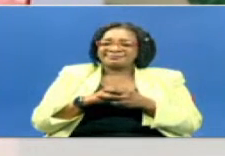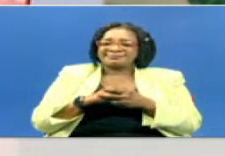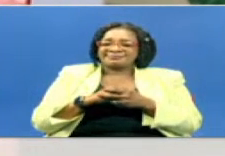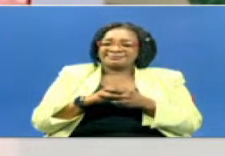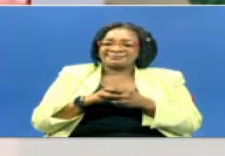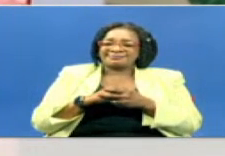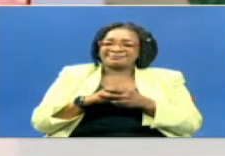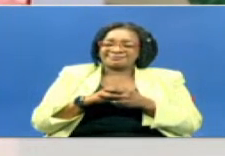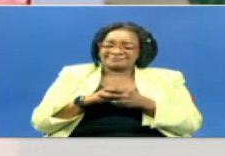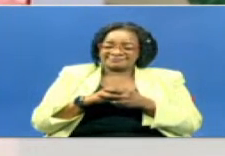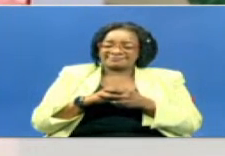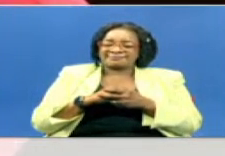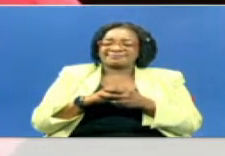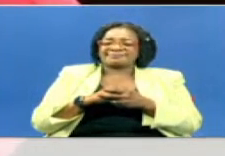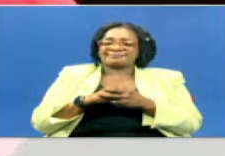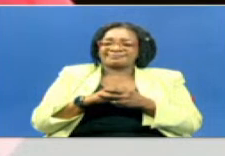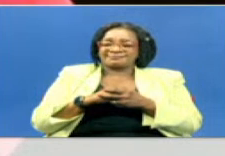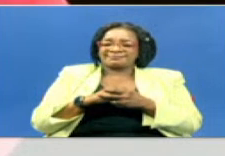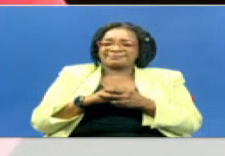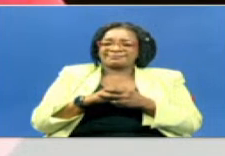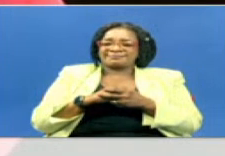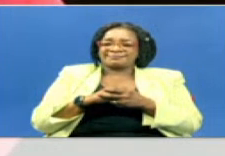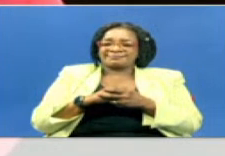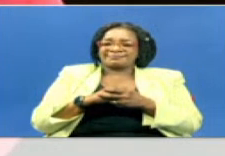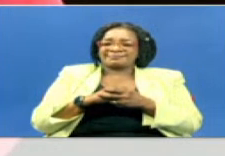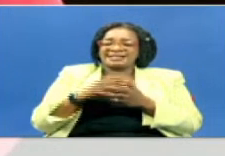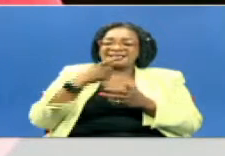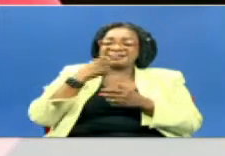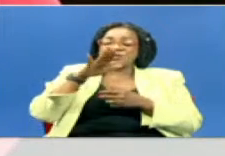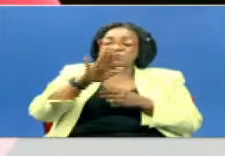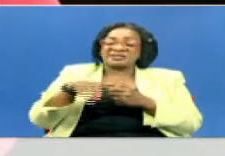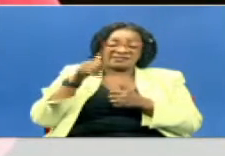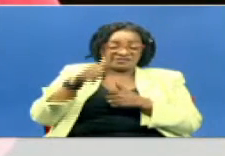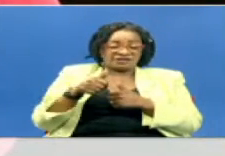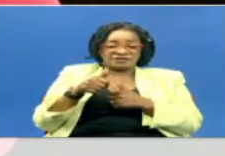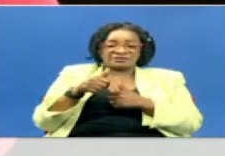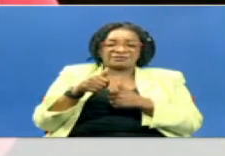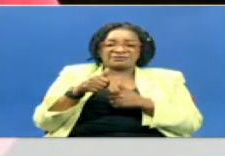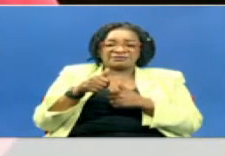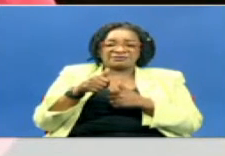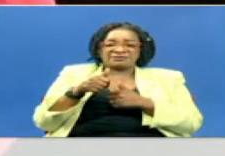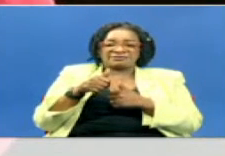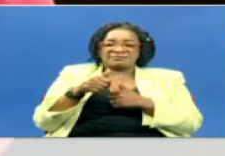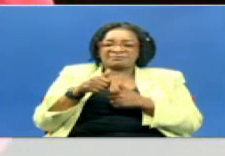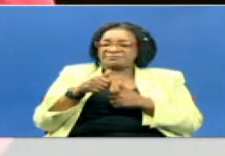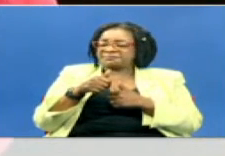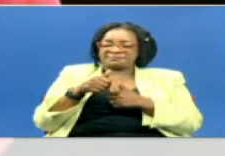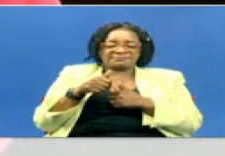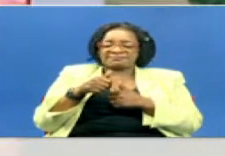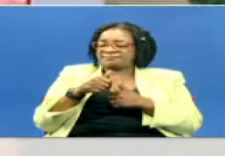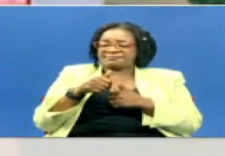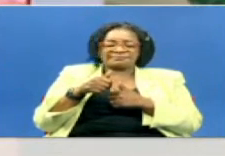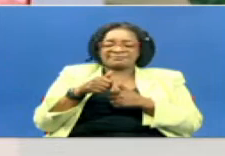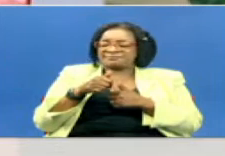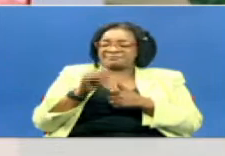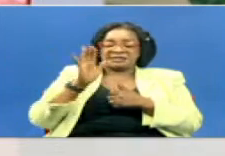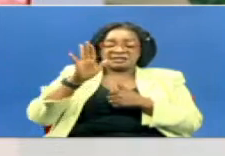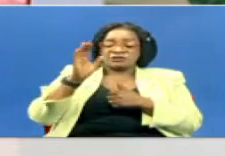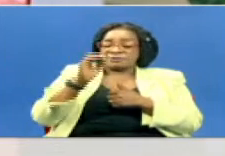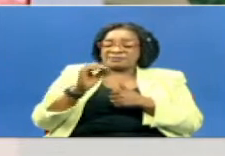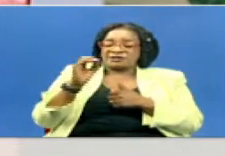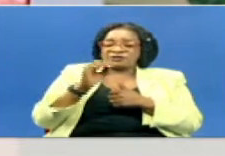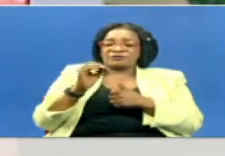All right. Yes. Well, he did say you are selfish and you only look at your own interest. No, and that is